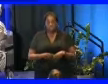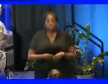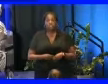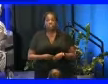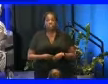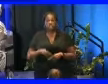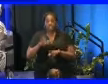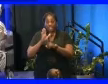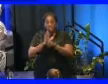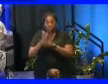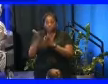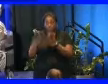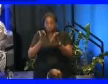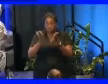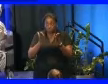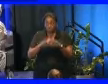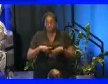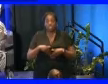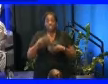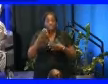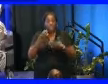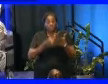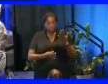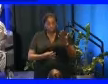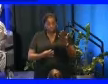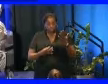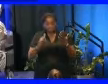in their services, choice in